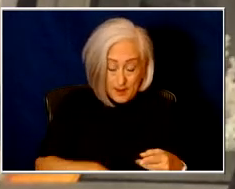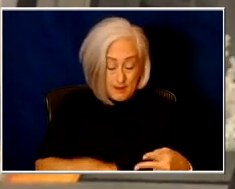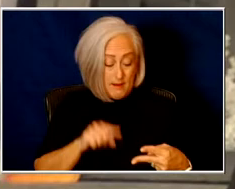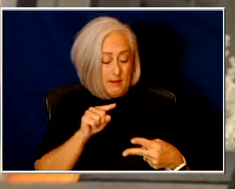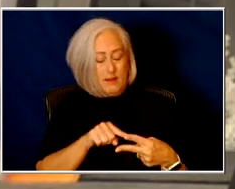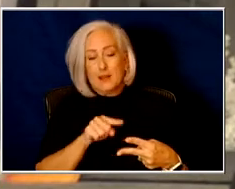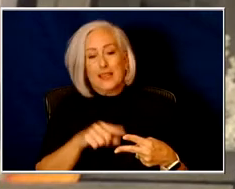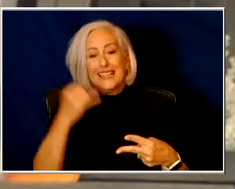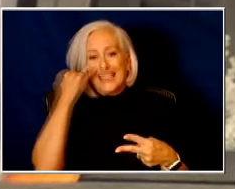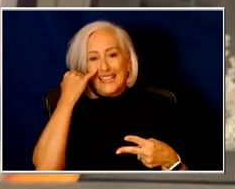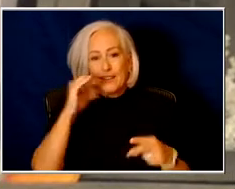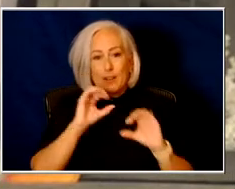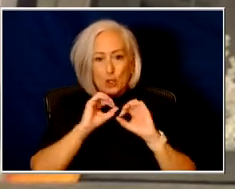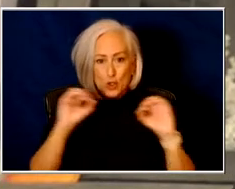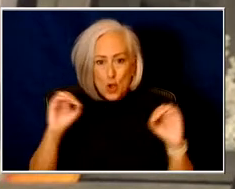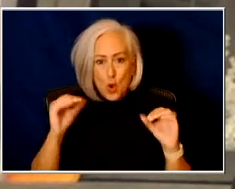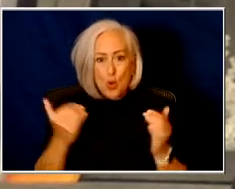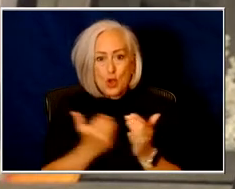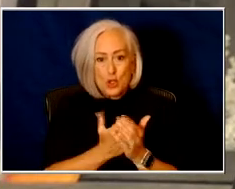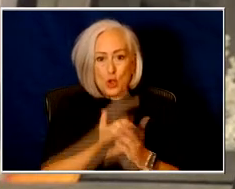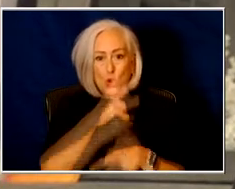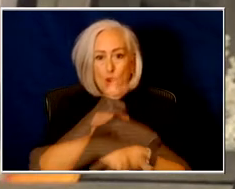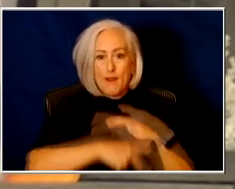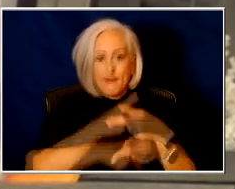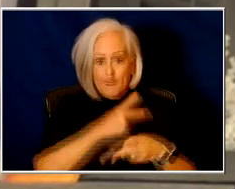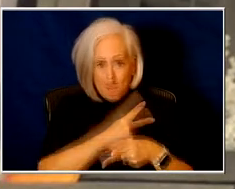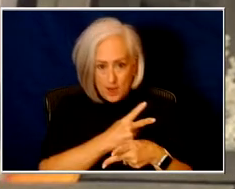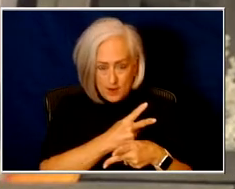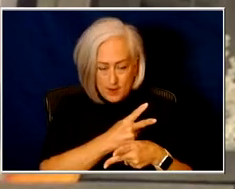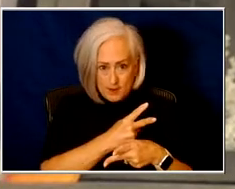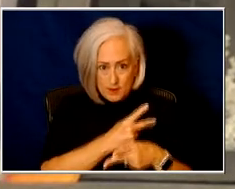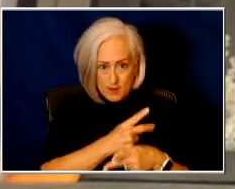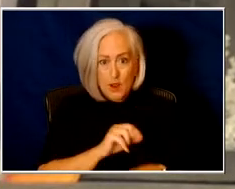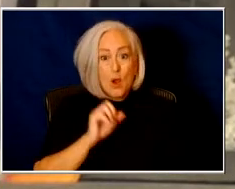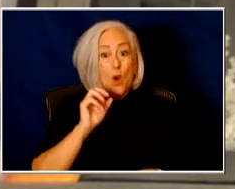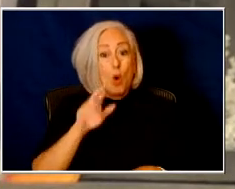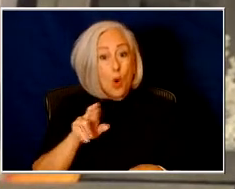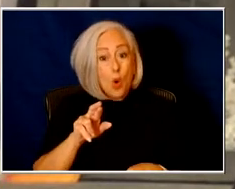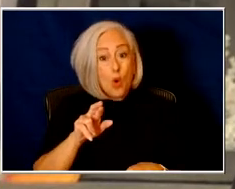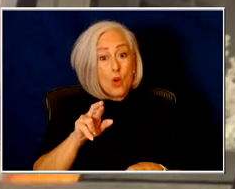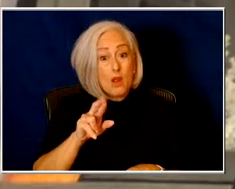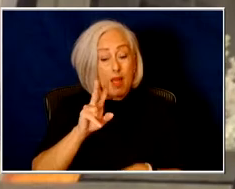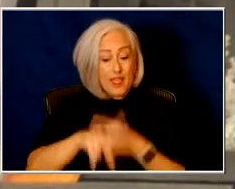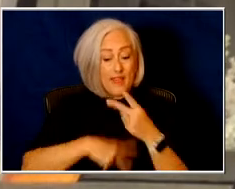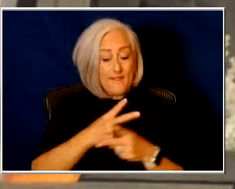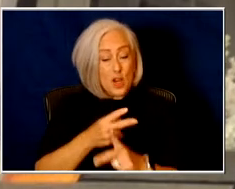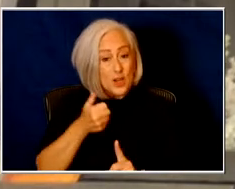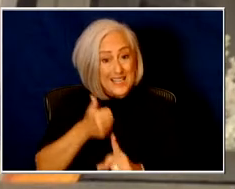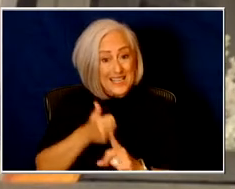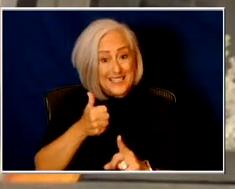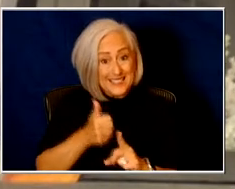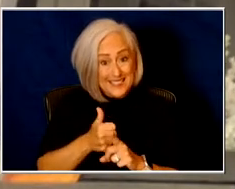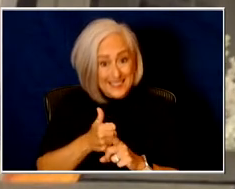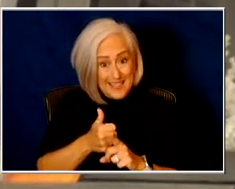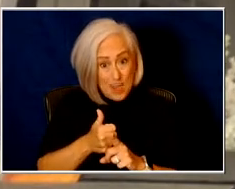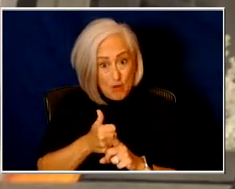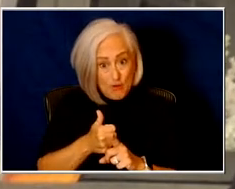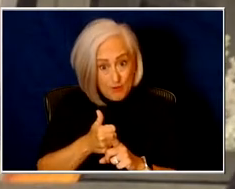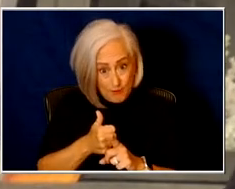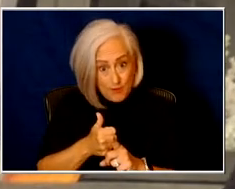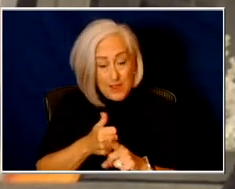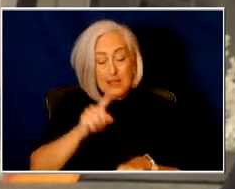new variants come or those variants are less able to evade immunity